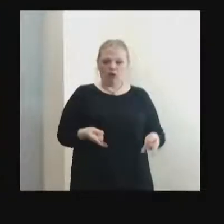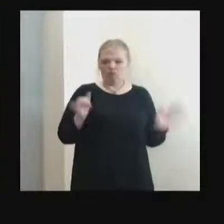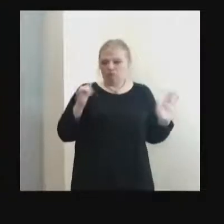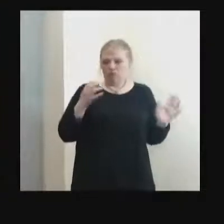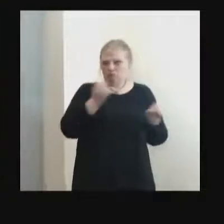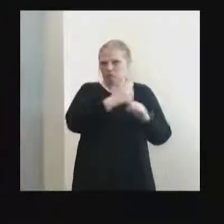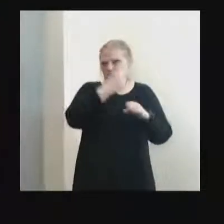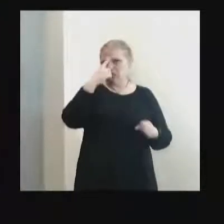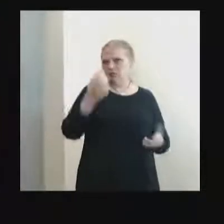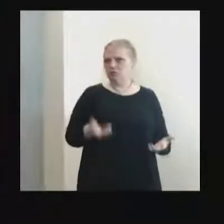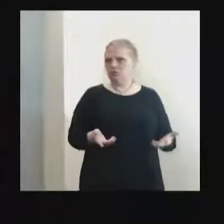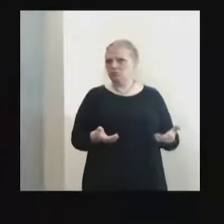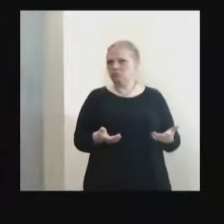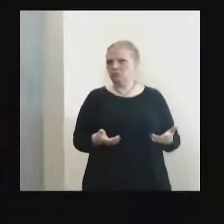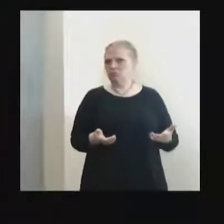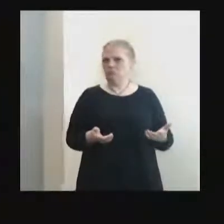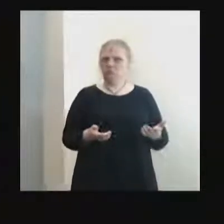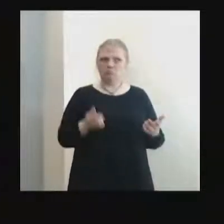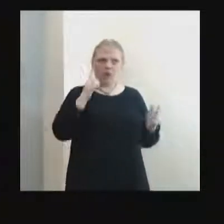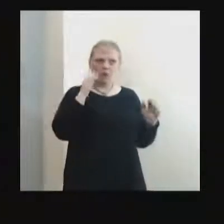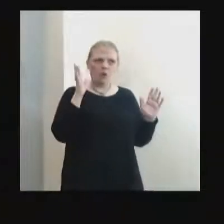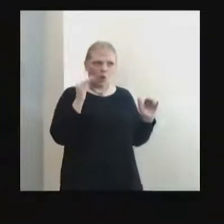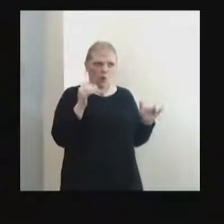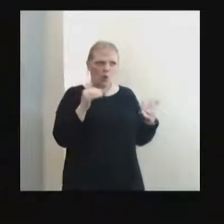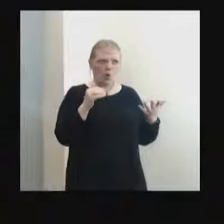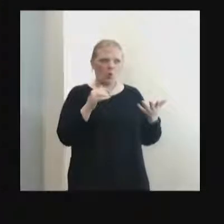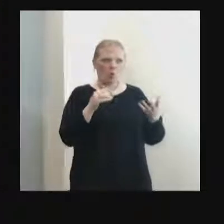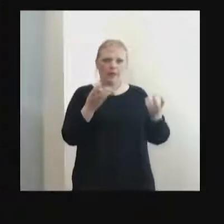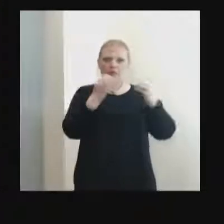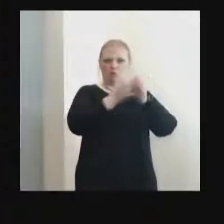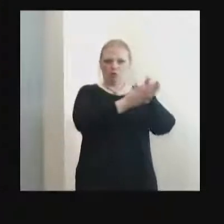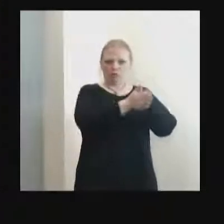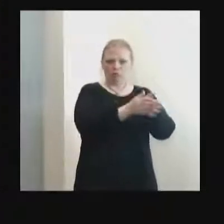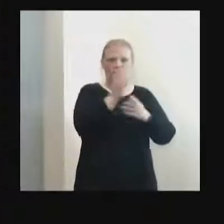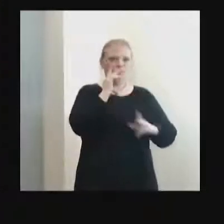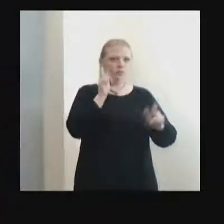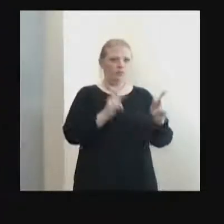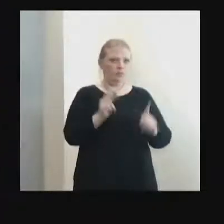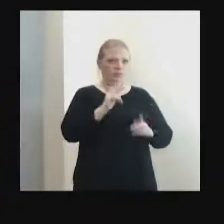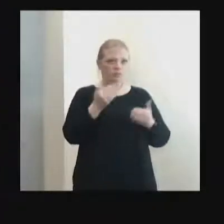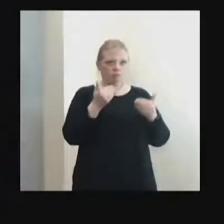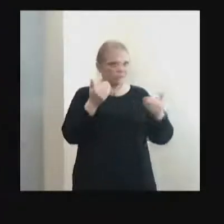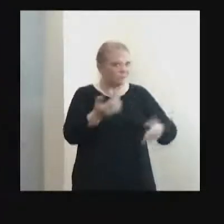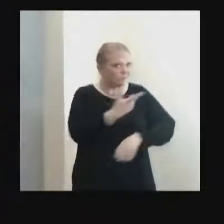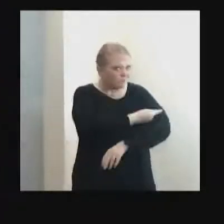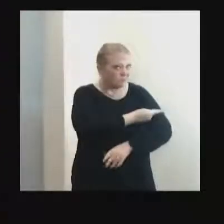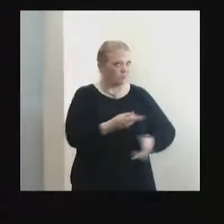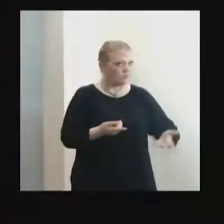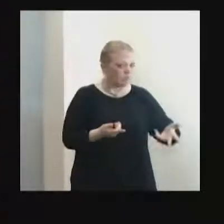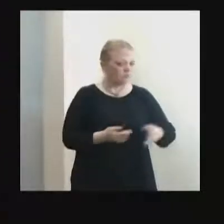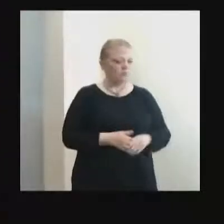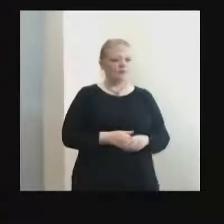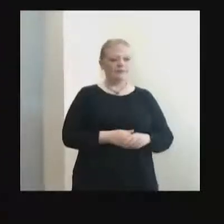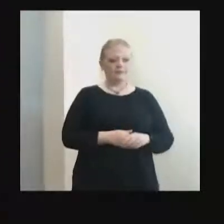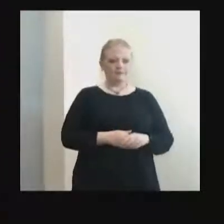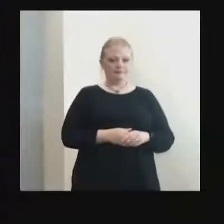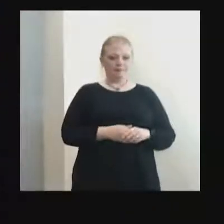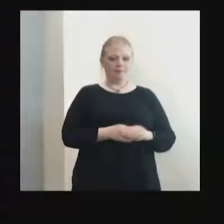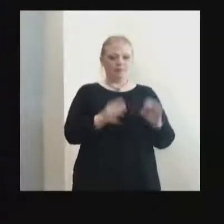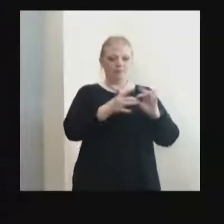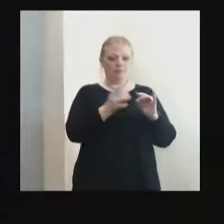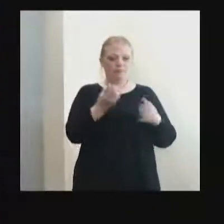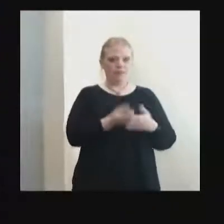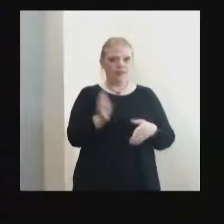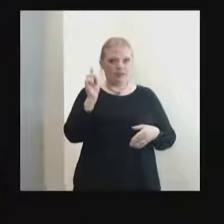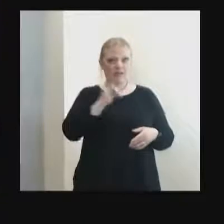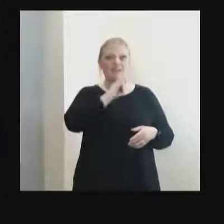sense. I would certainly hope that would give further incentive for individuals to go and get vaccinated. As we mentioned last